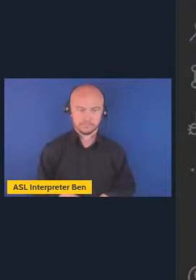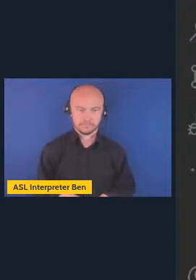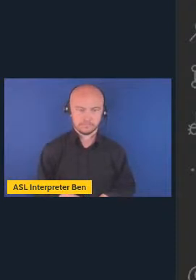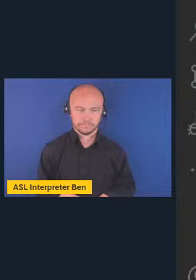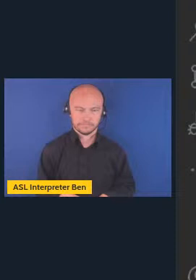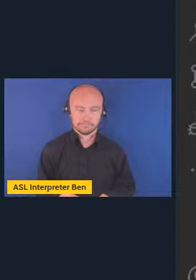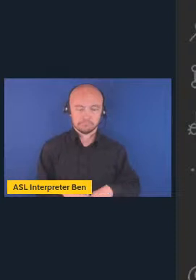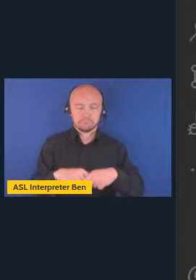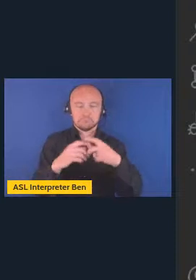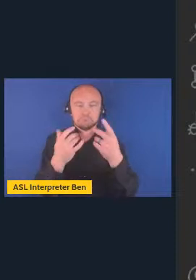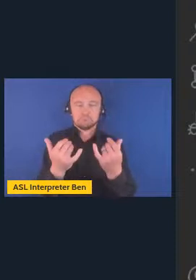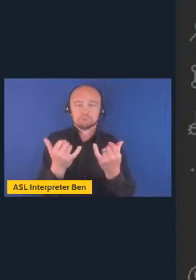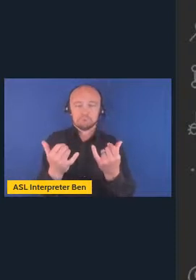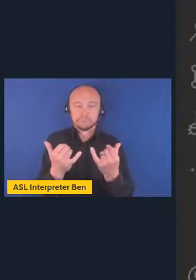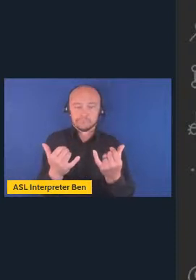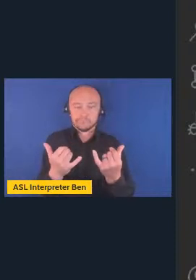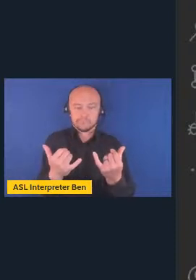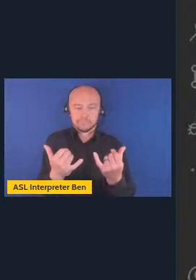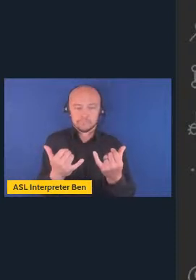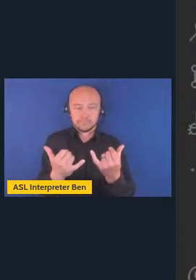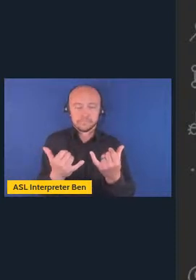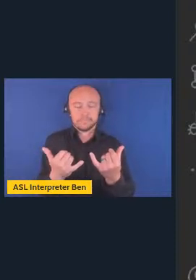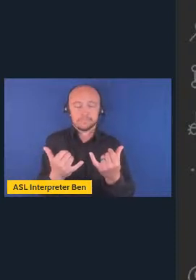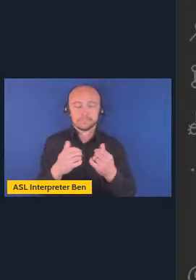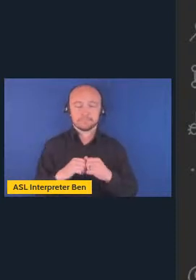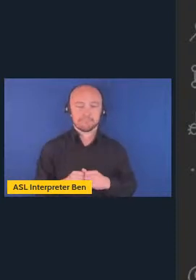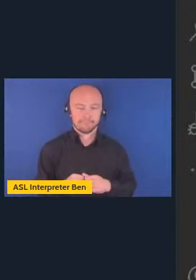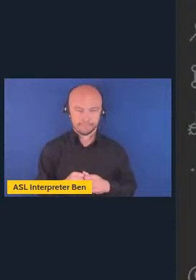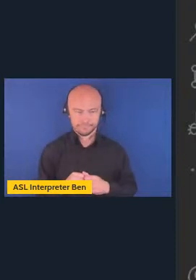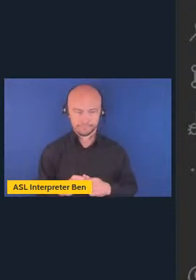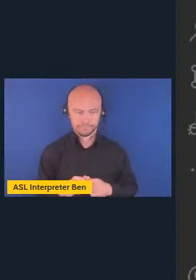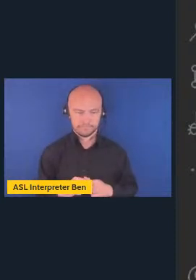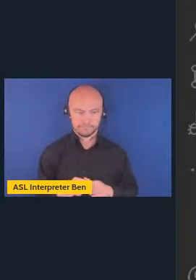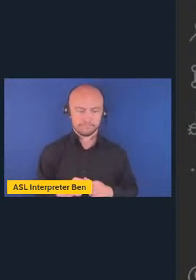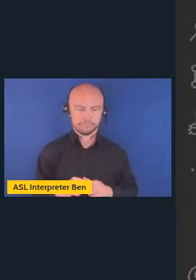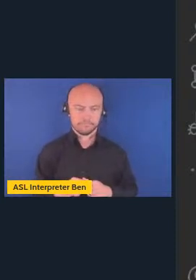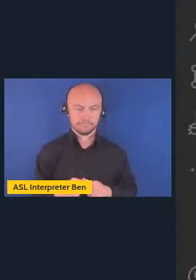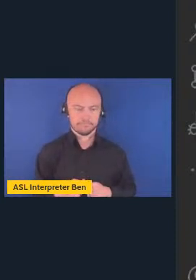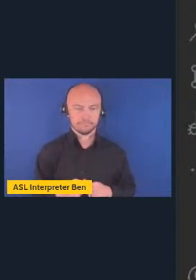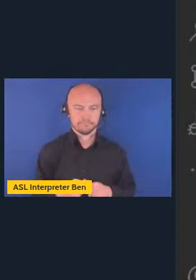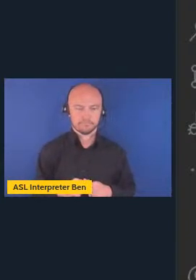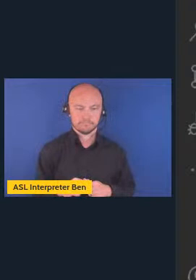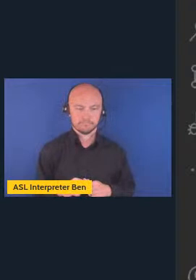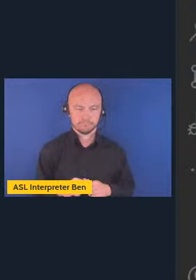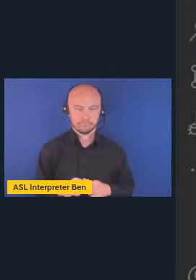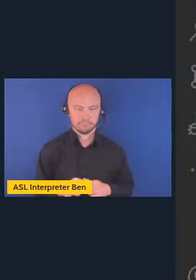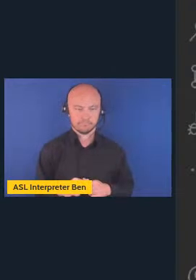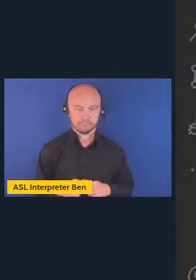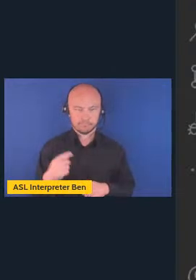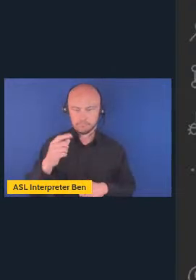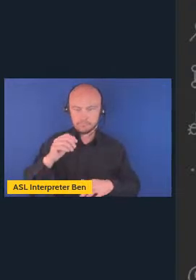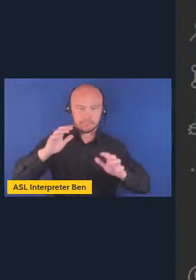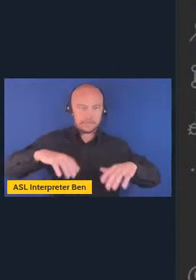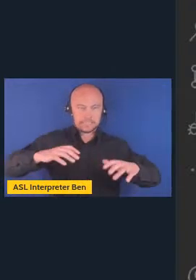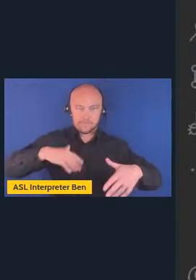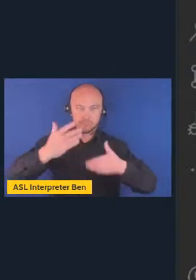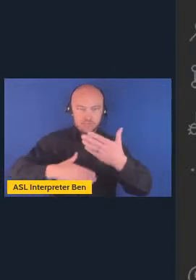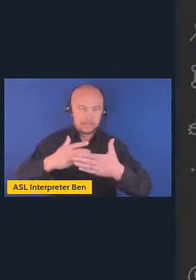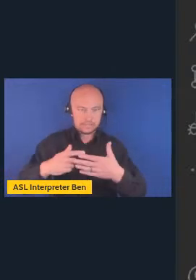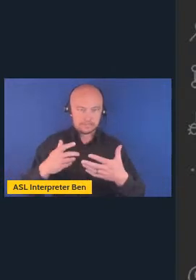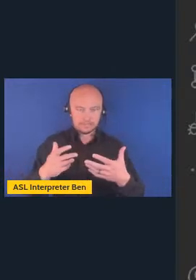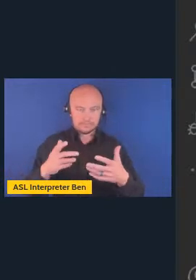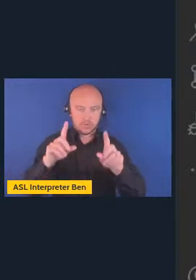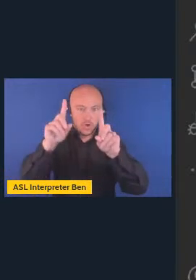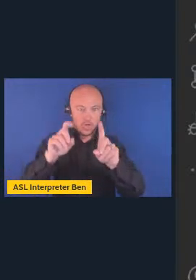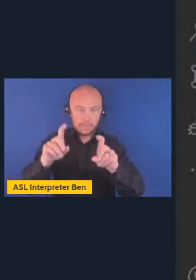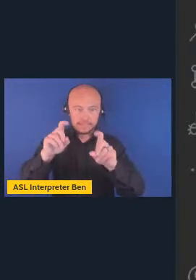And now I'm going to do assert body equal 0 because I haven't processed anything. Every test run